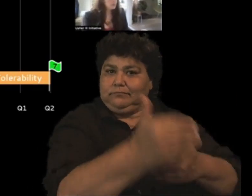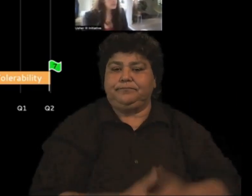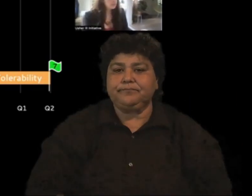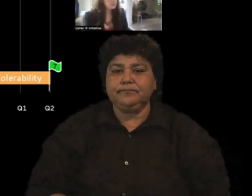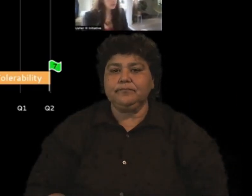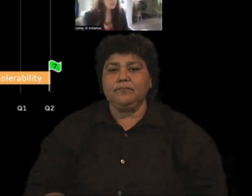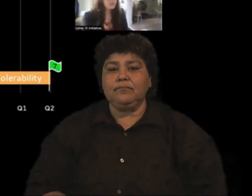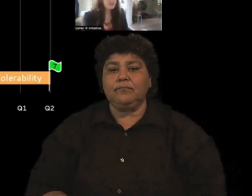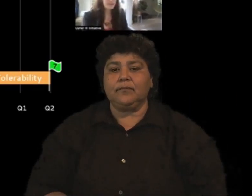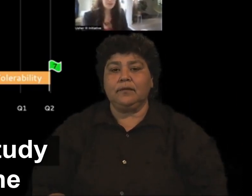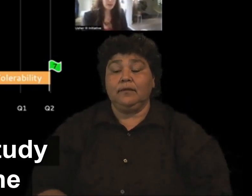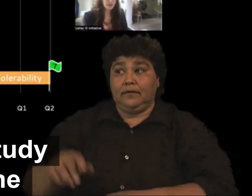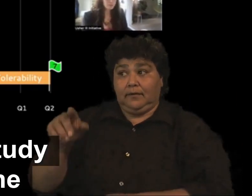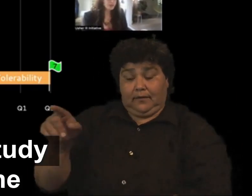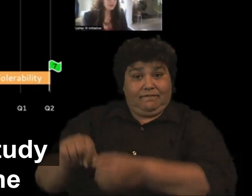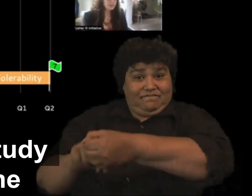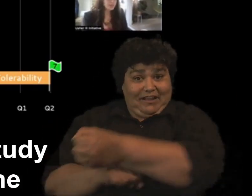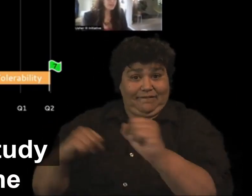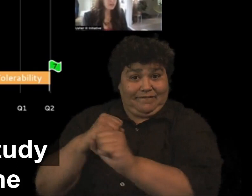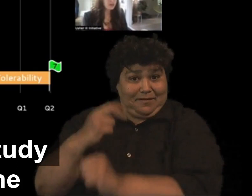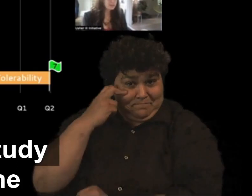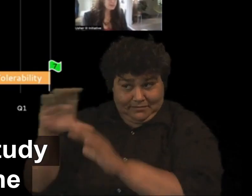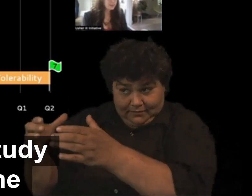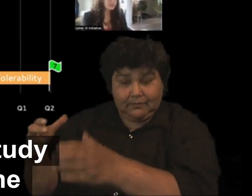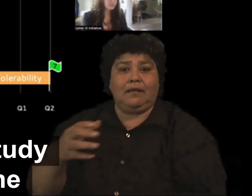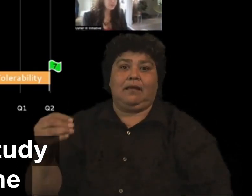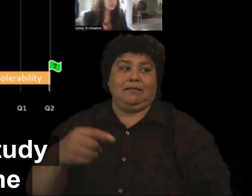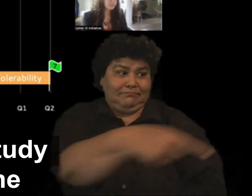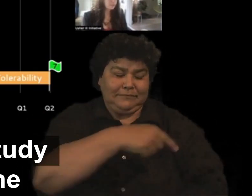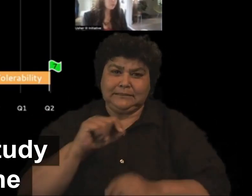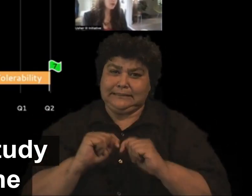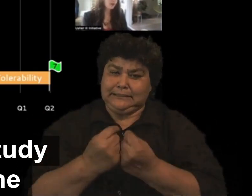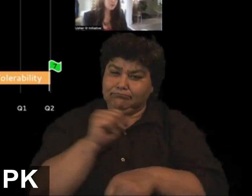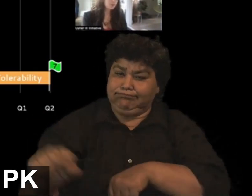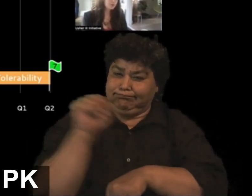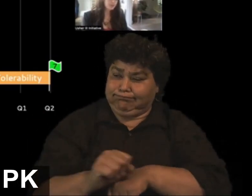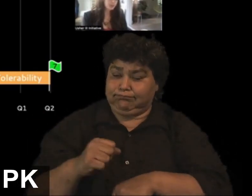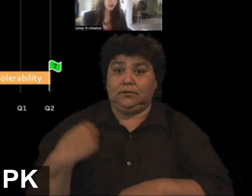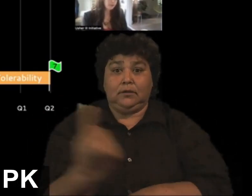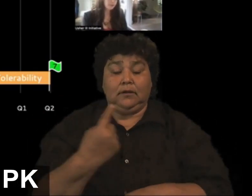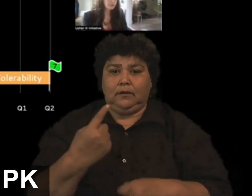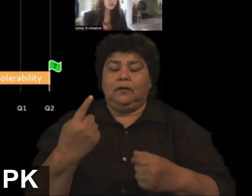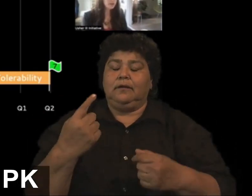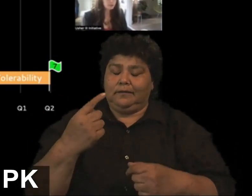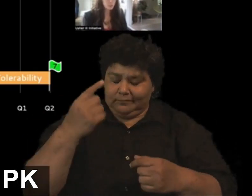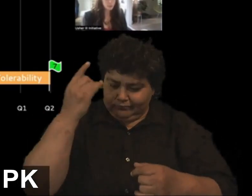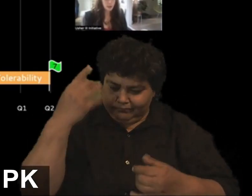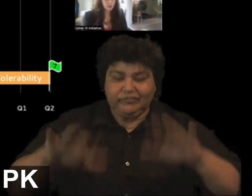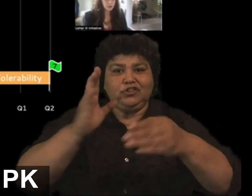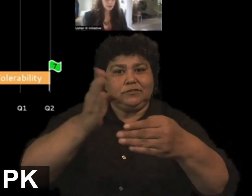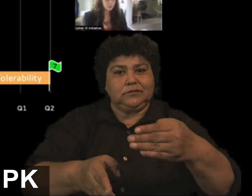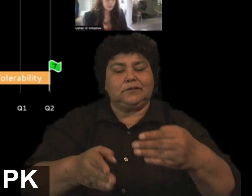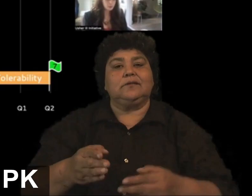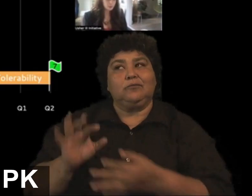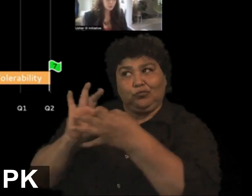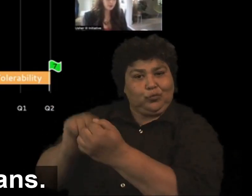With the support of the Foundation Fighting Blindness and the tireless efforts of our team, we also completed our first regulatory milestone